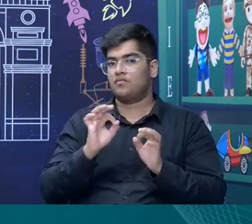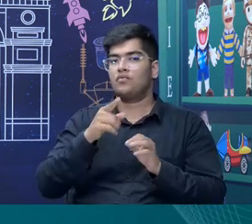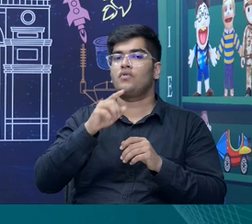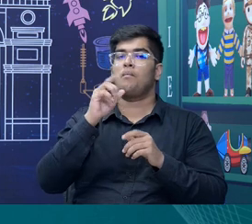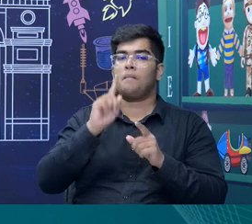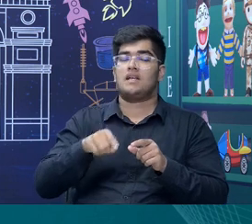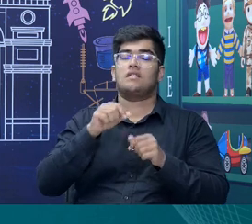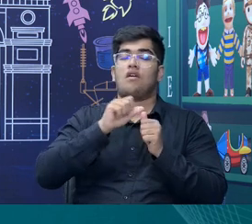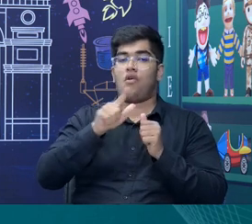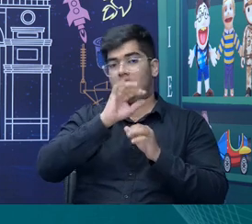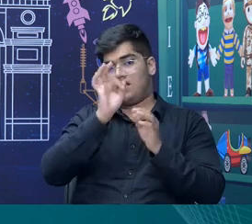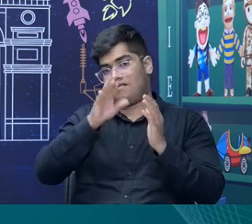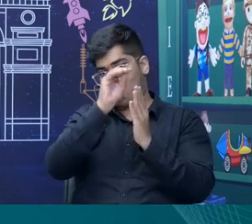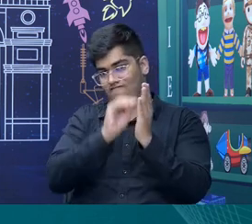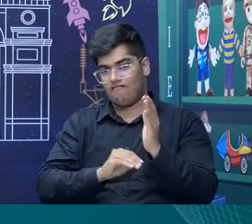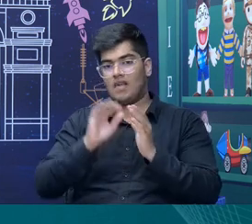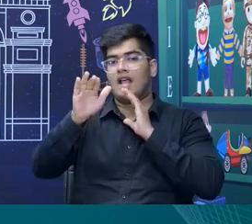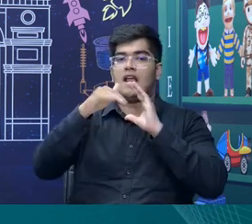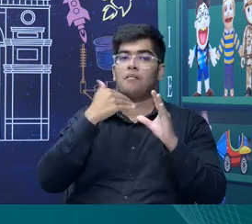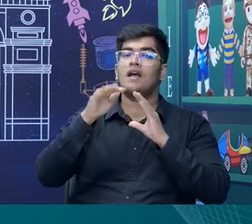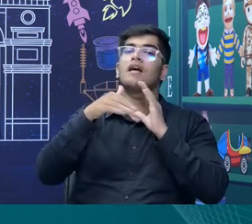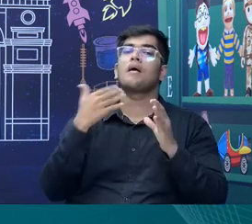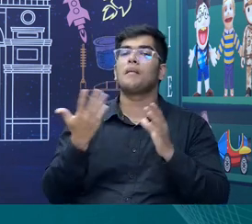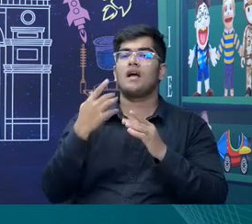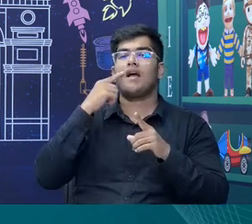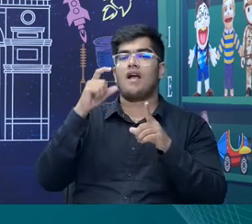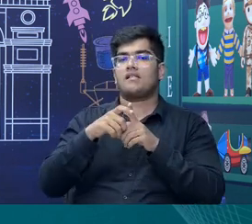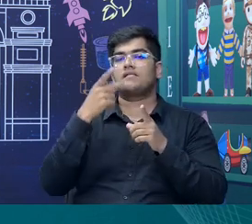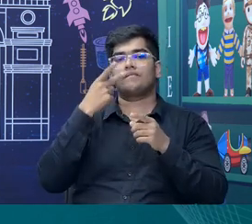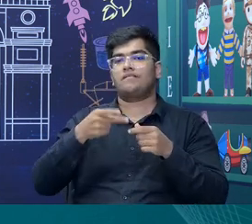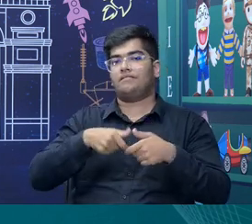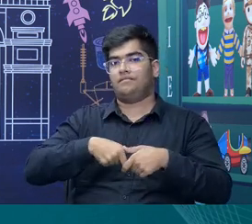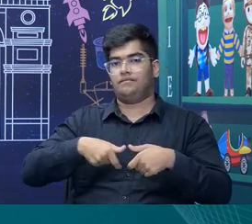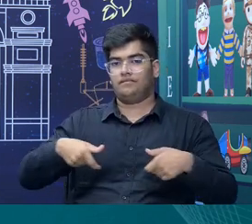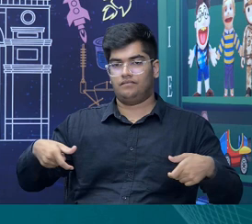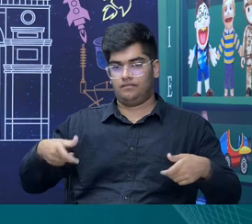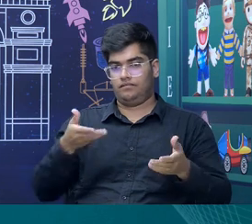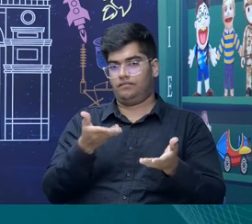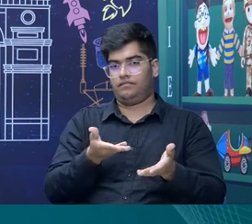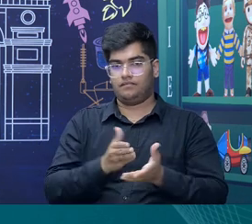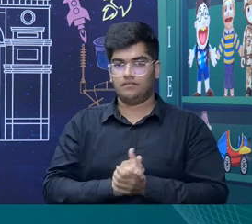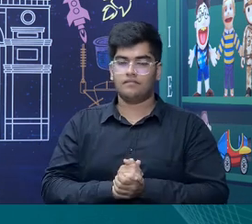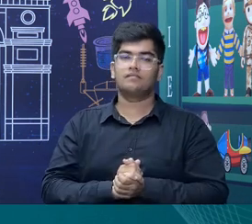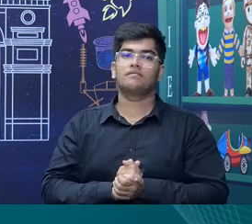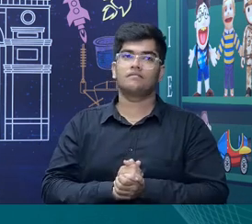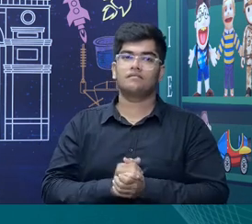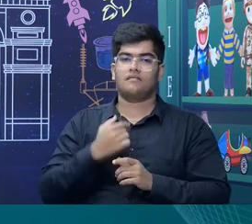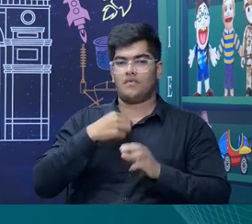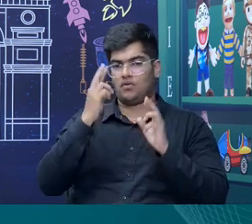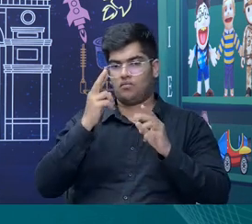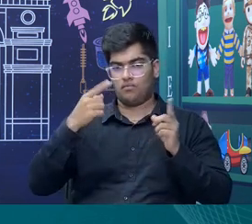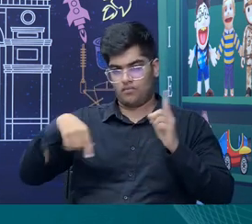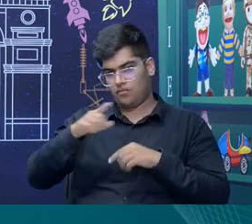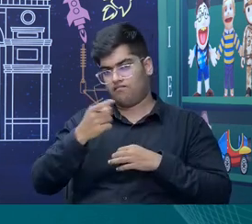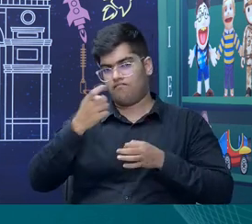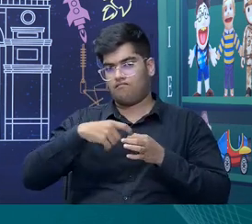dth dot class 12th at the rate cit.nic.in and we are expecting your participation